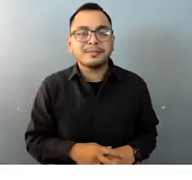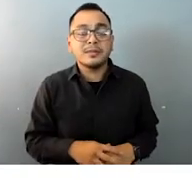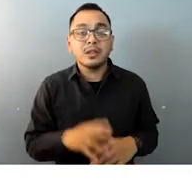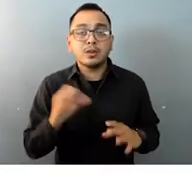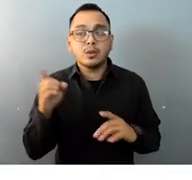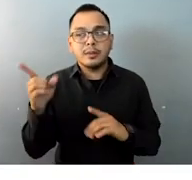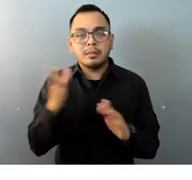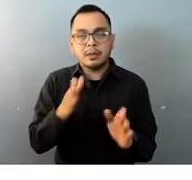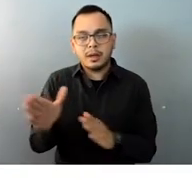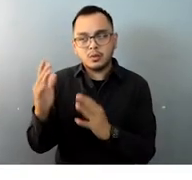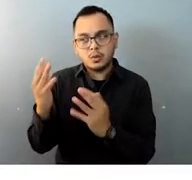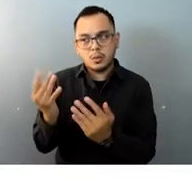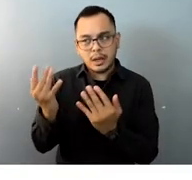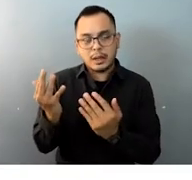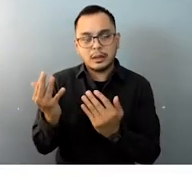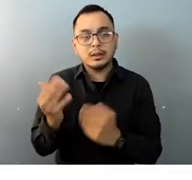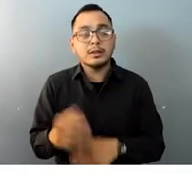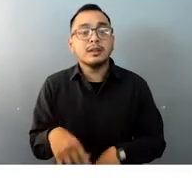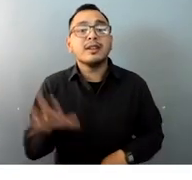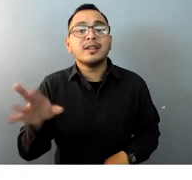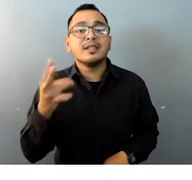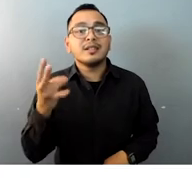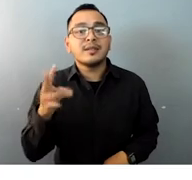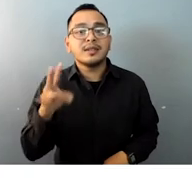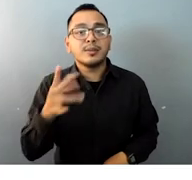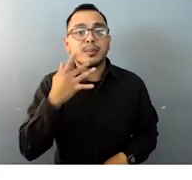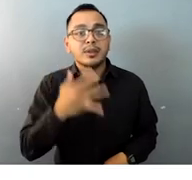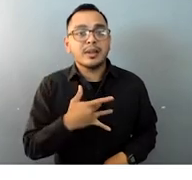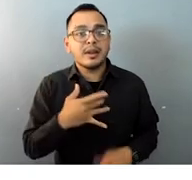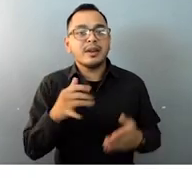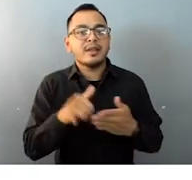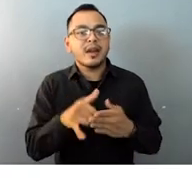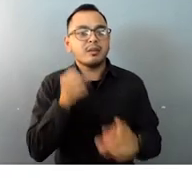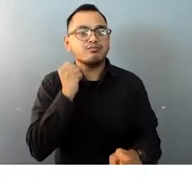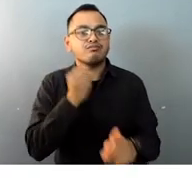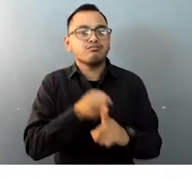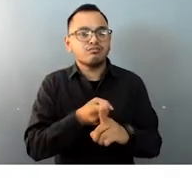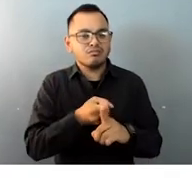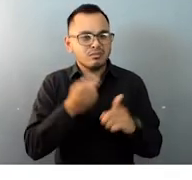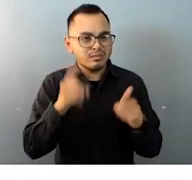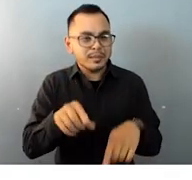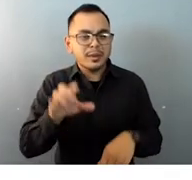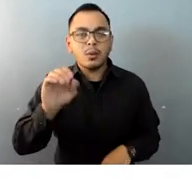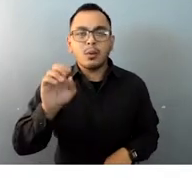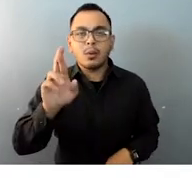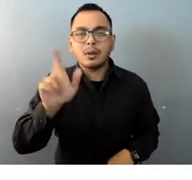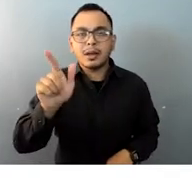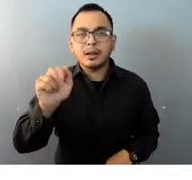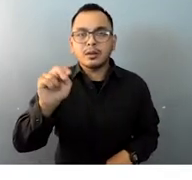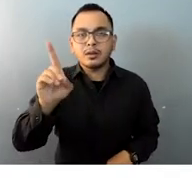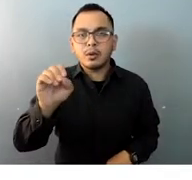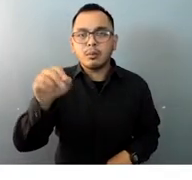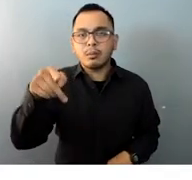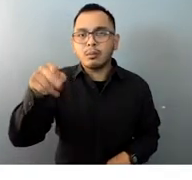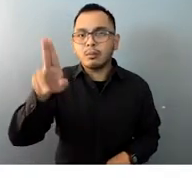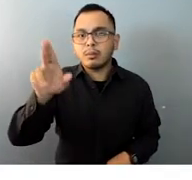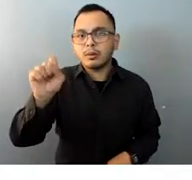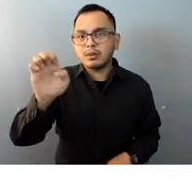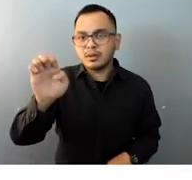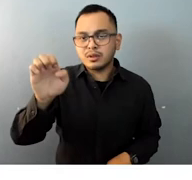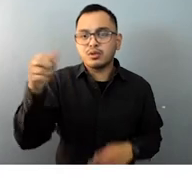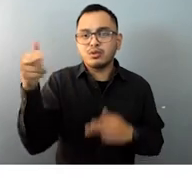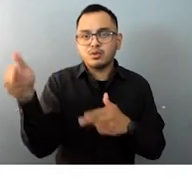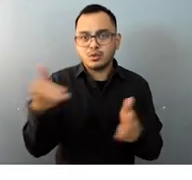he would not be known and all that. So he was going to wait. And then on his 17th birthday, that is the Orlando Pulse